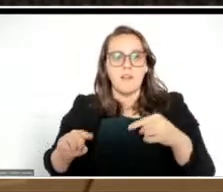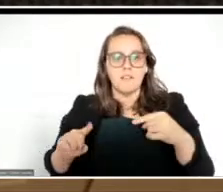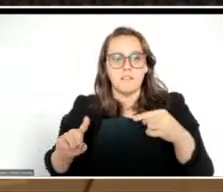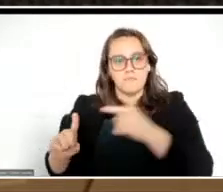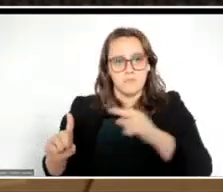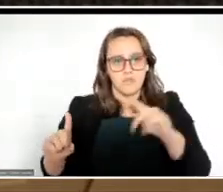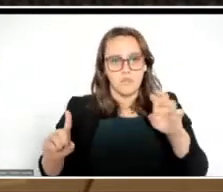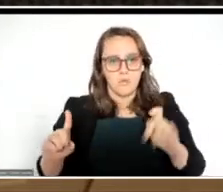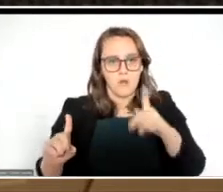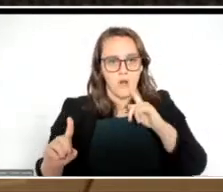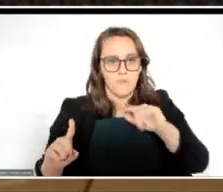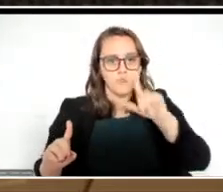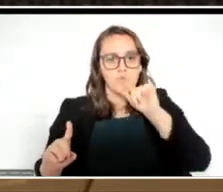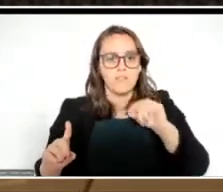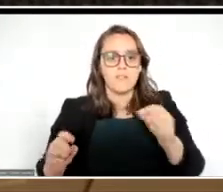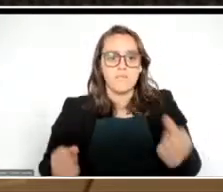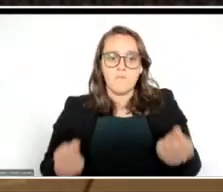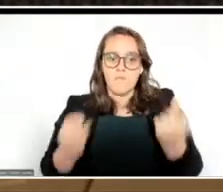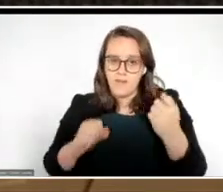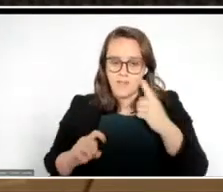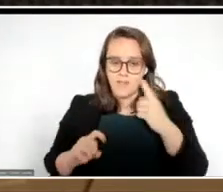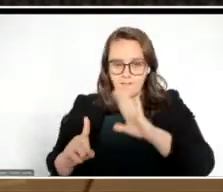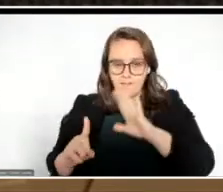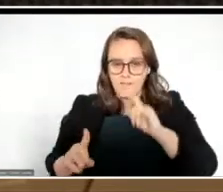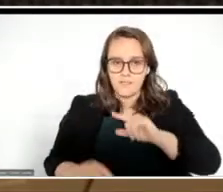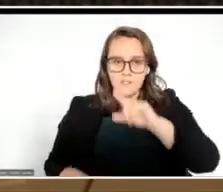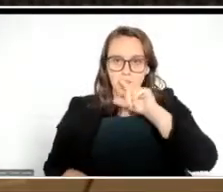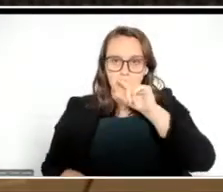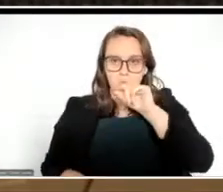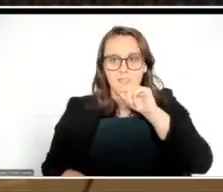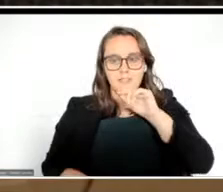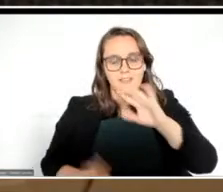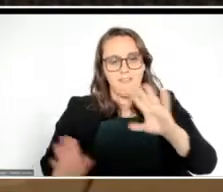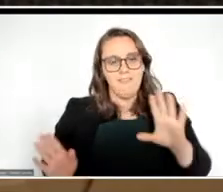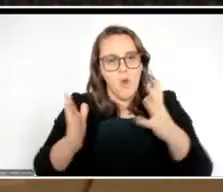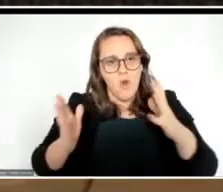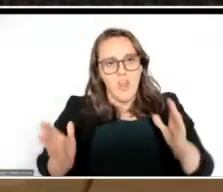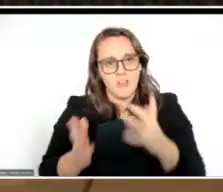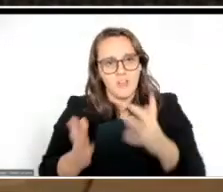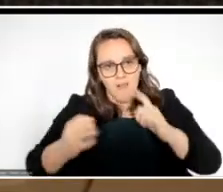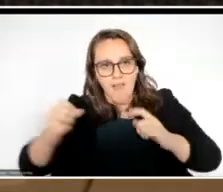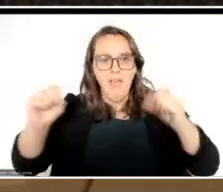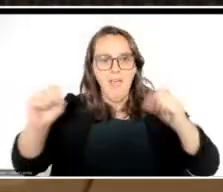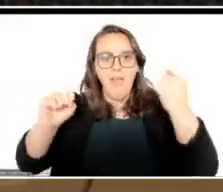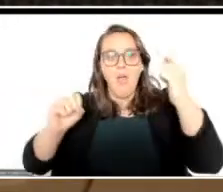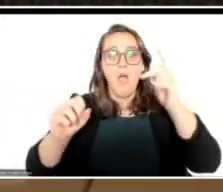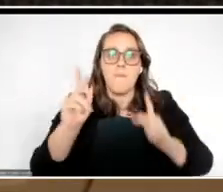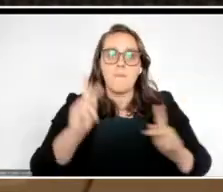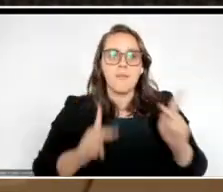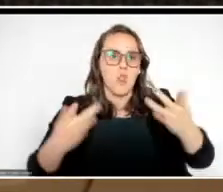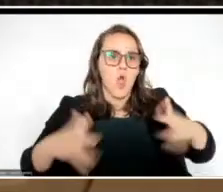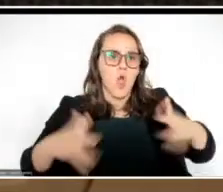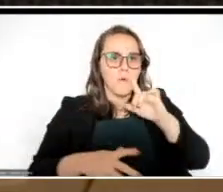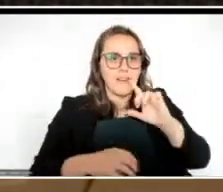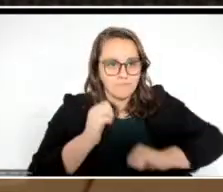as many of Donald Trump's tweets did, it again fanned the flames, and it was individuals who were already constructing gallows, who were